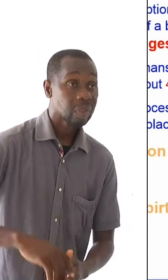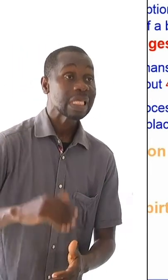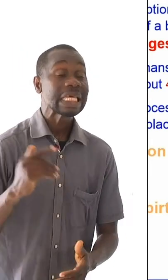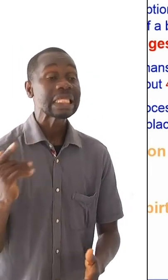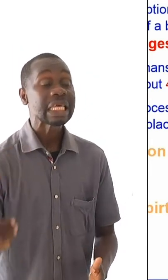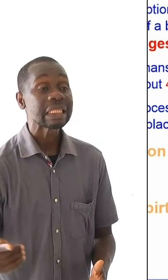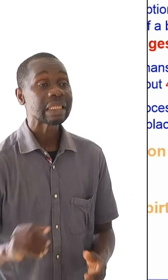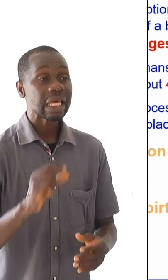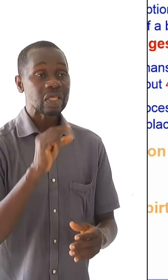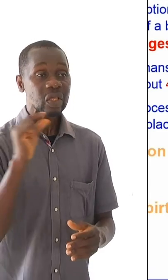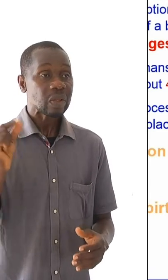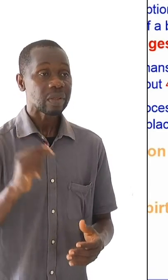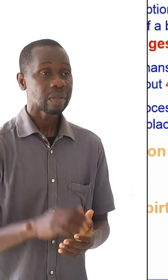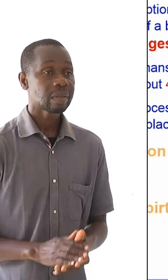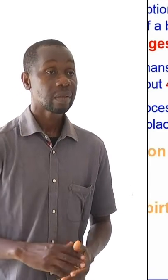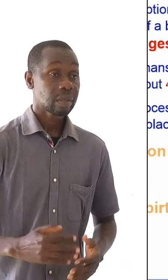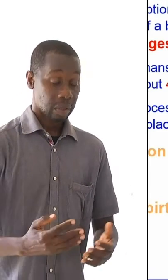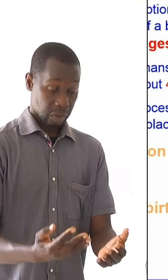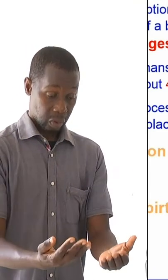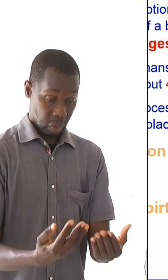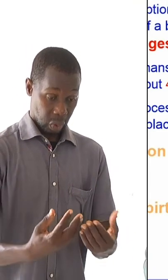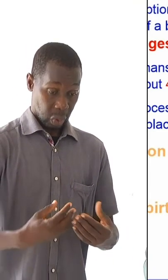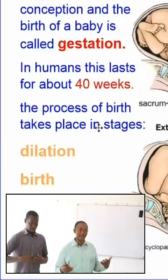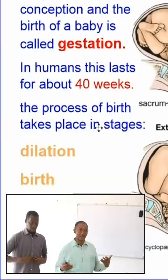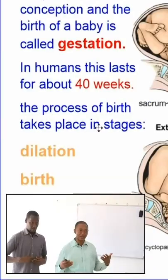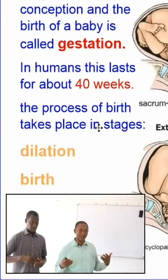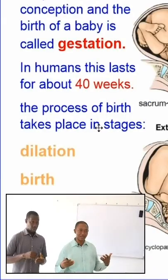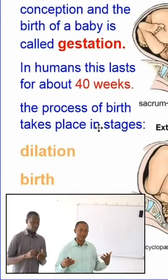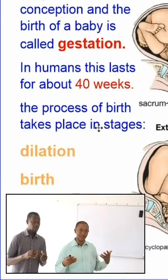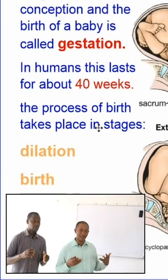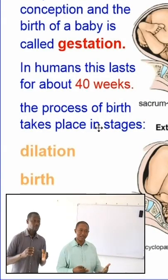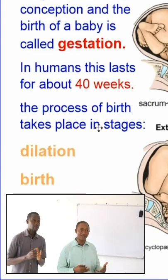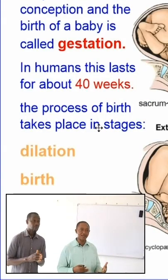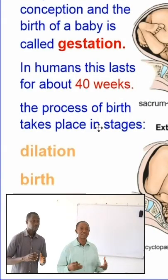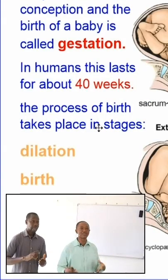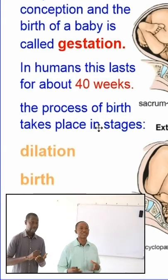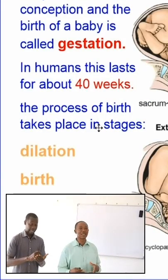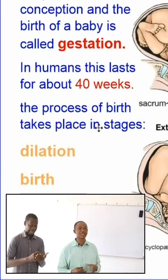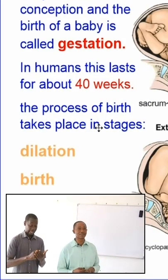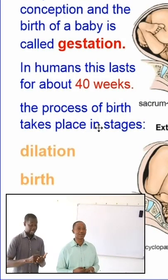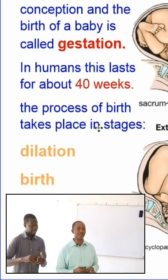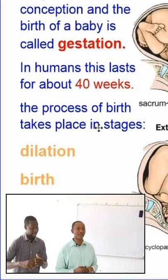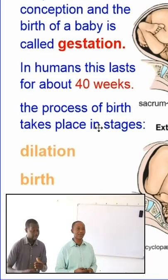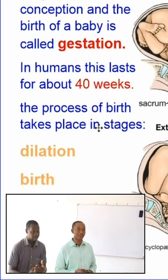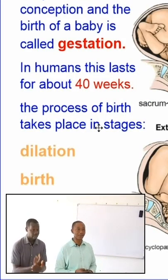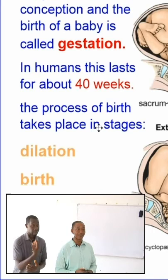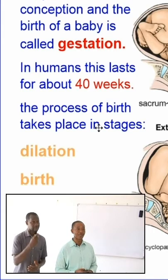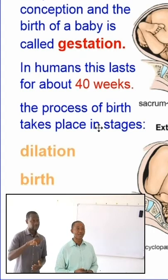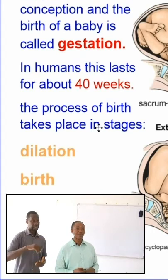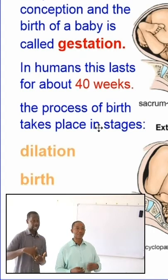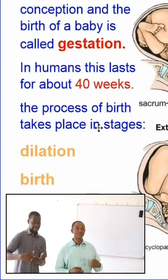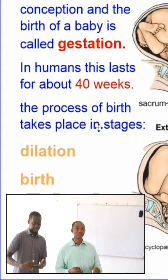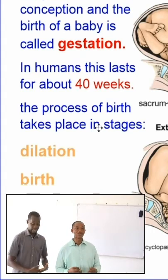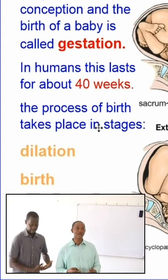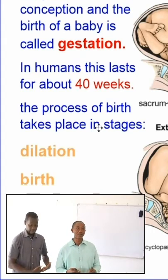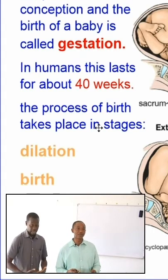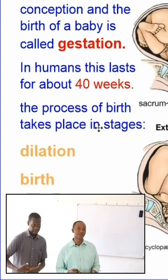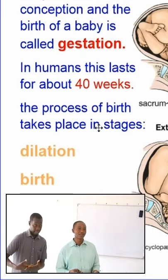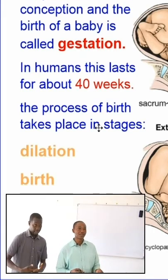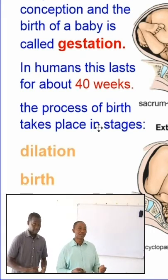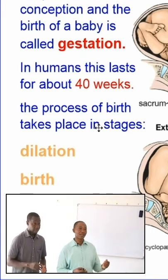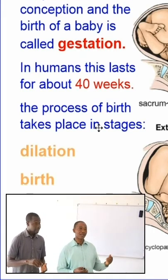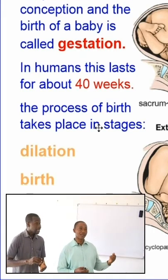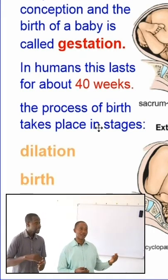gestation. Conception means when an egg is fertilized by a baby. But for this to